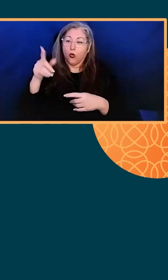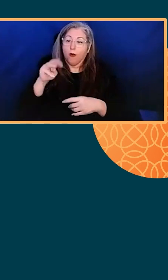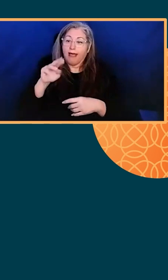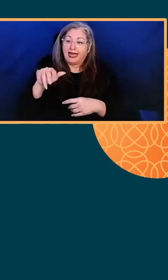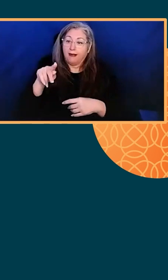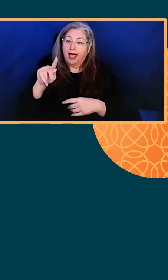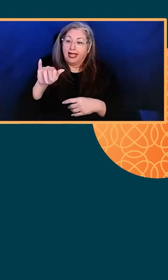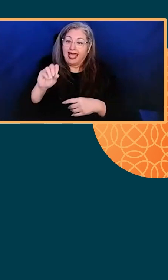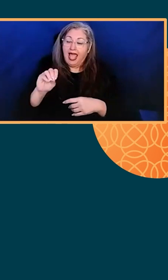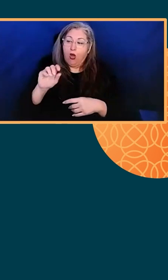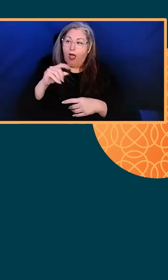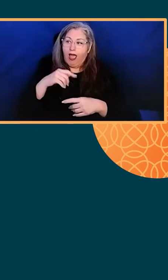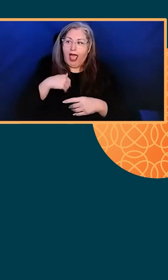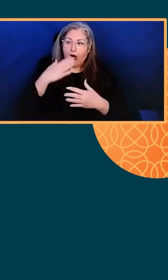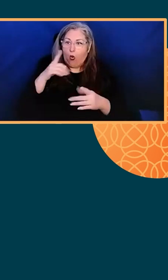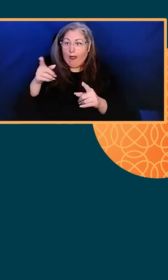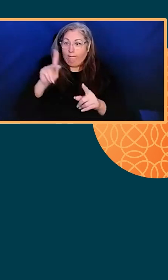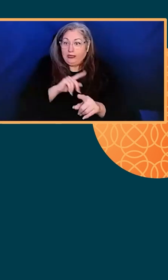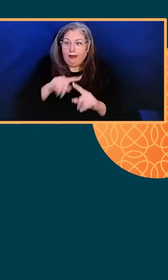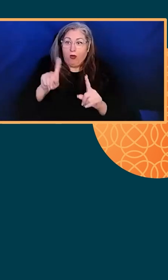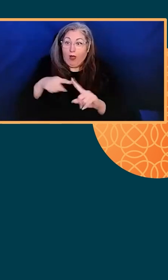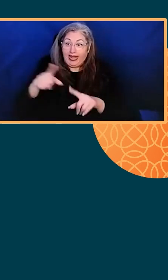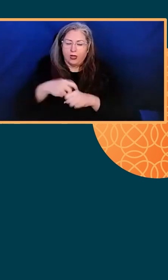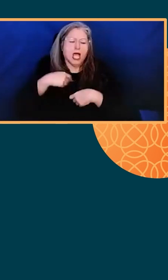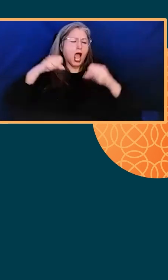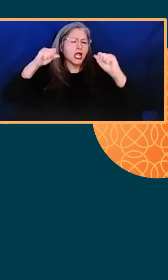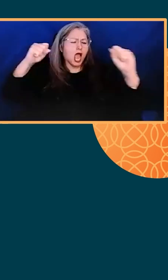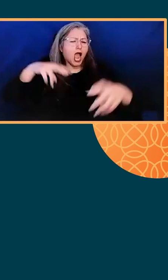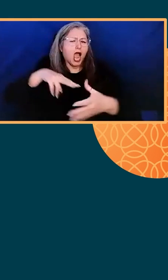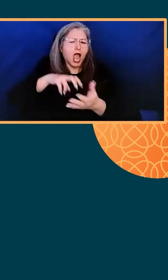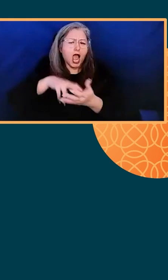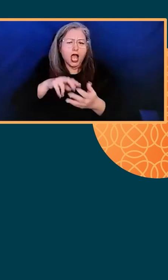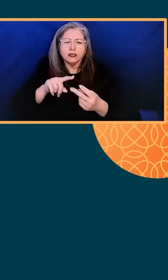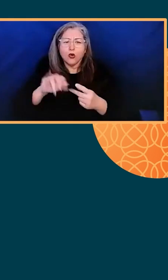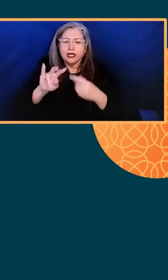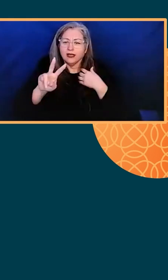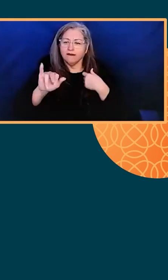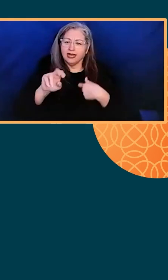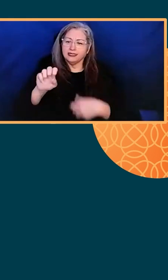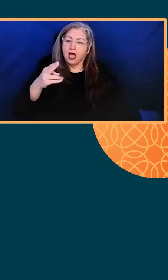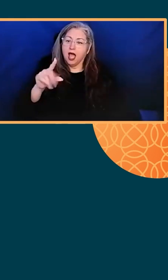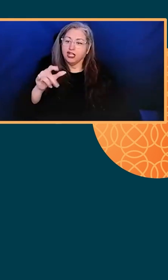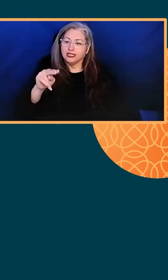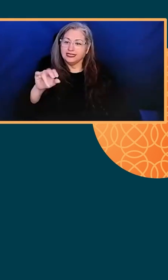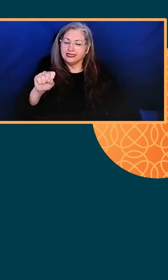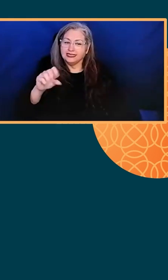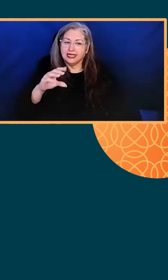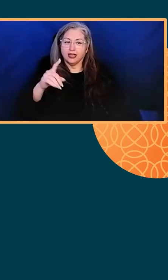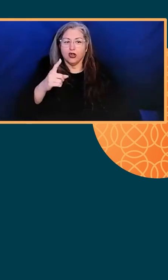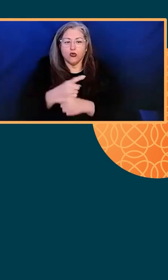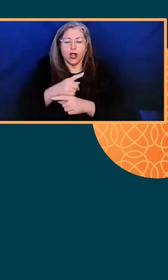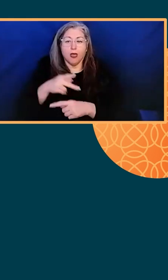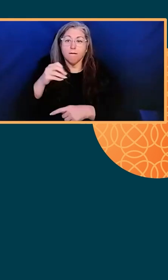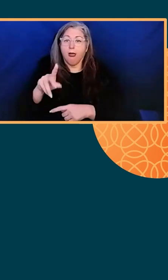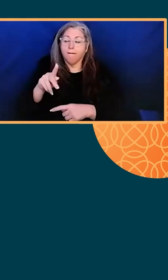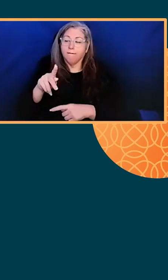I'm like, yes. Or hearing about like Vanessa Hudgens in just normal pop